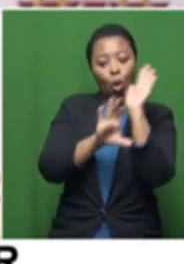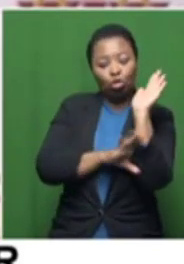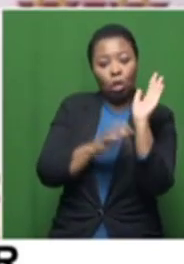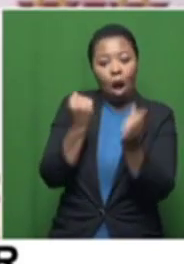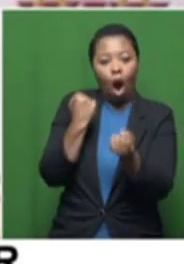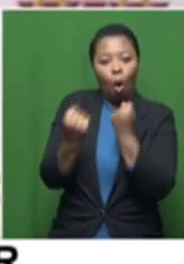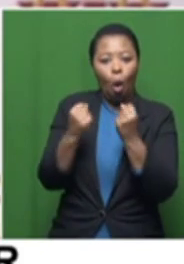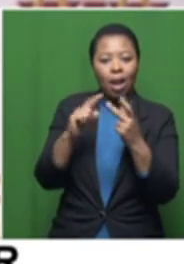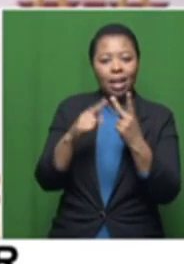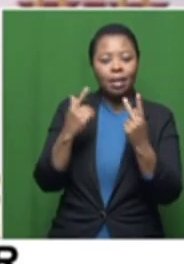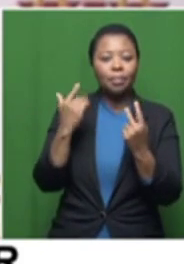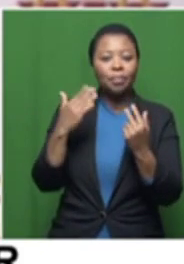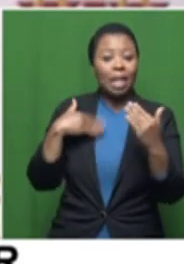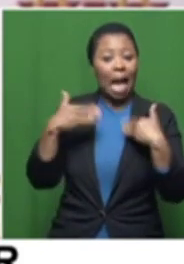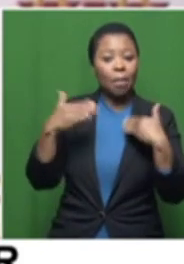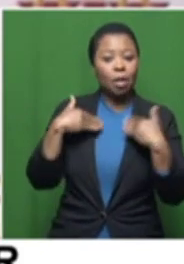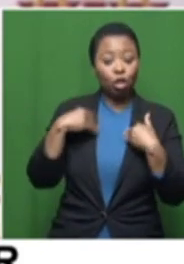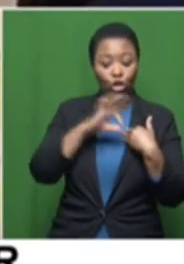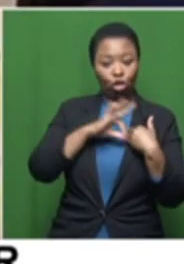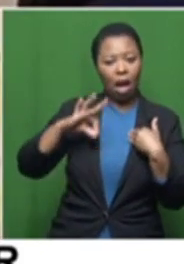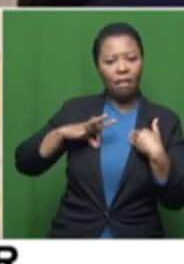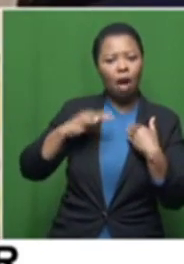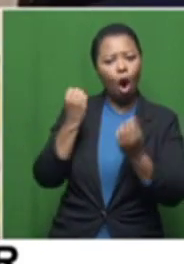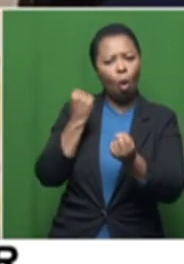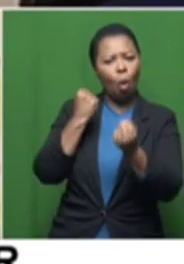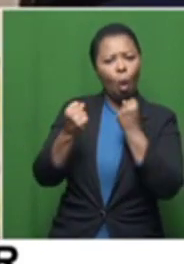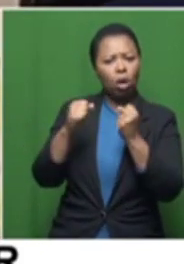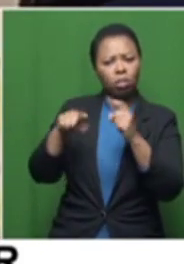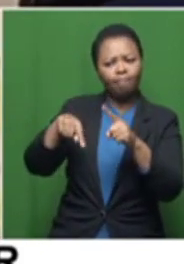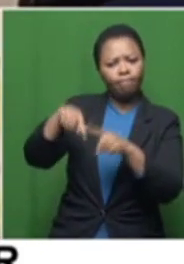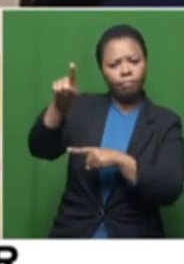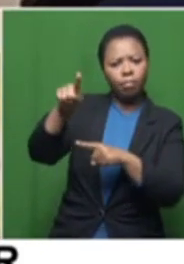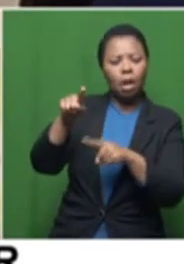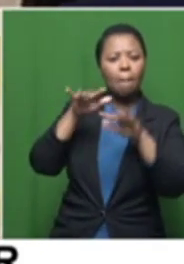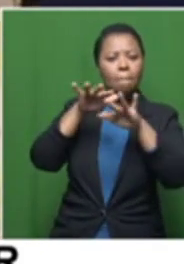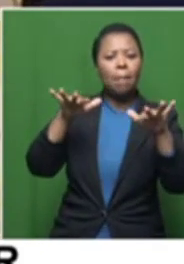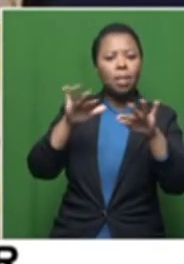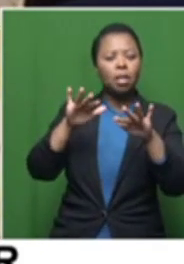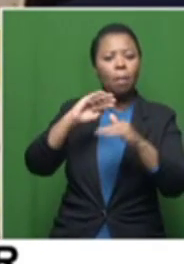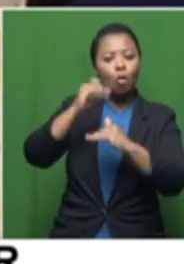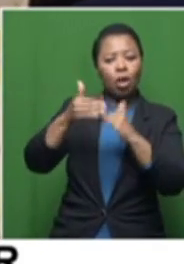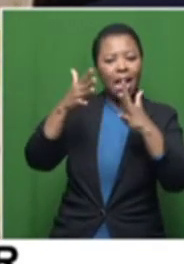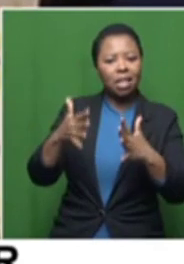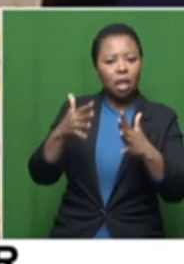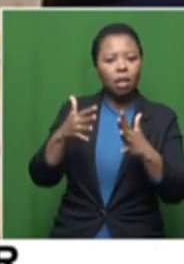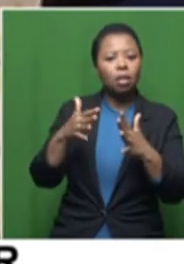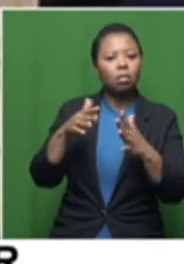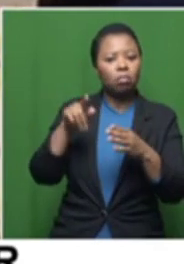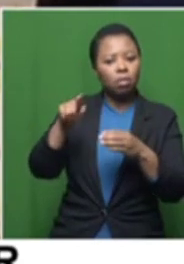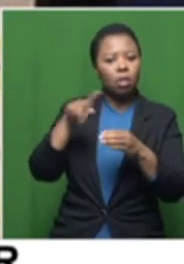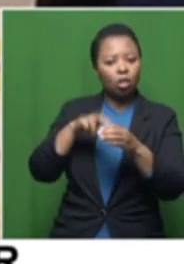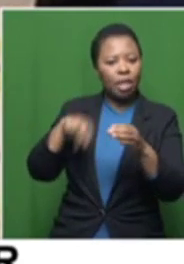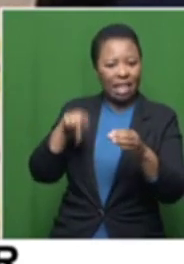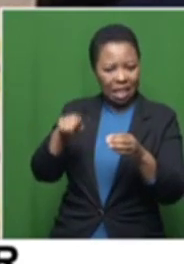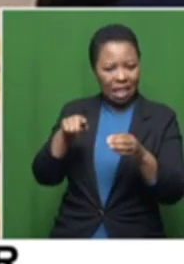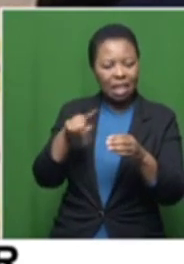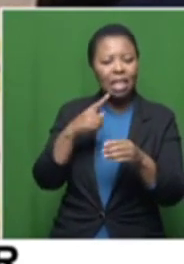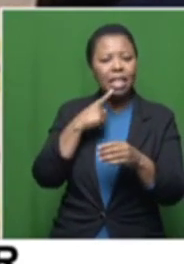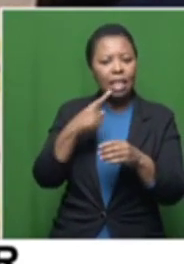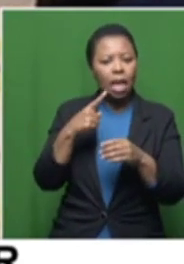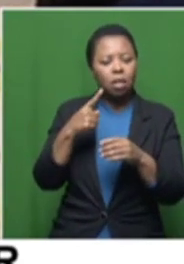administration staff of leaking the court's dismissal of Public Protector Busisiwe Mkhwebane's rescission. She had requested